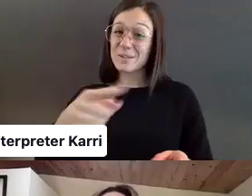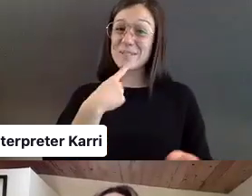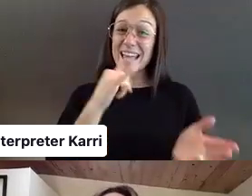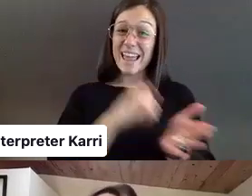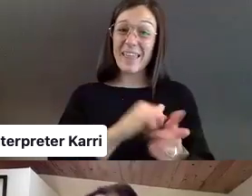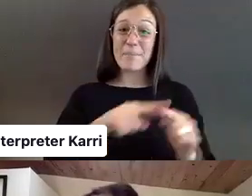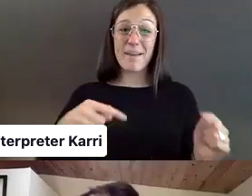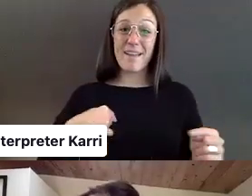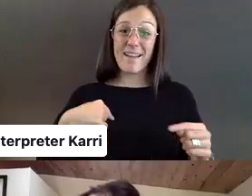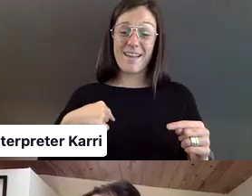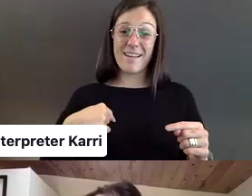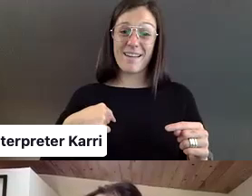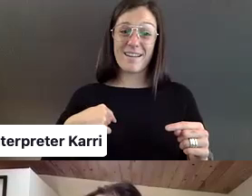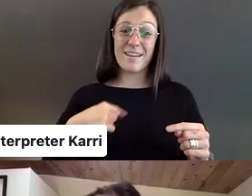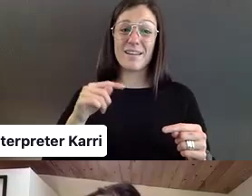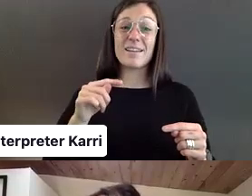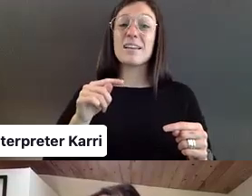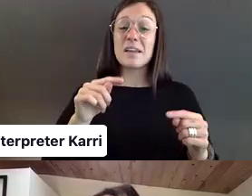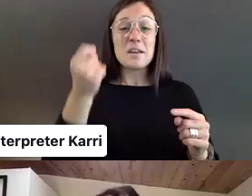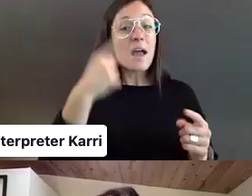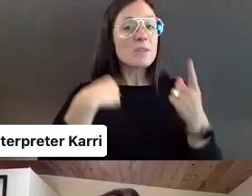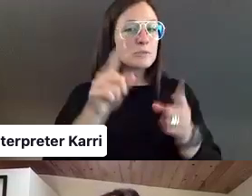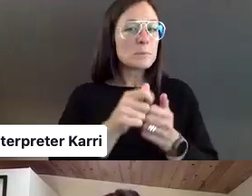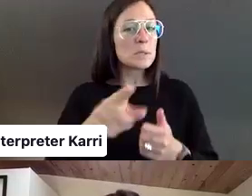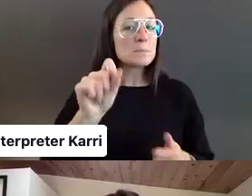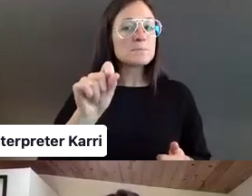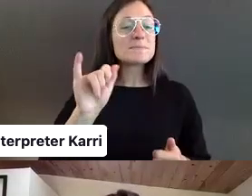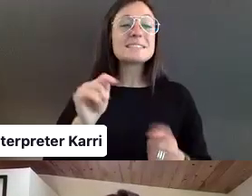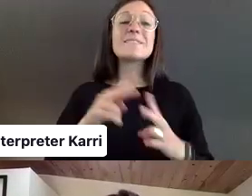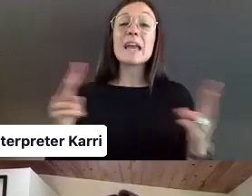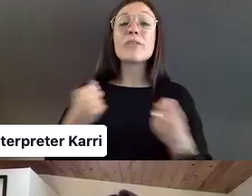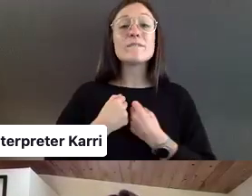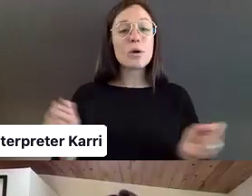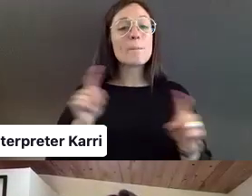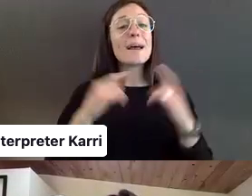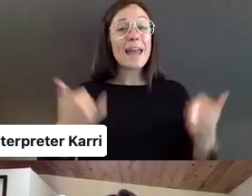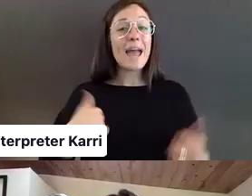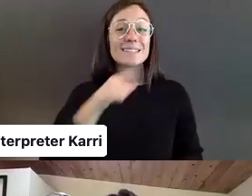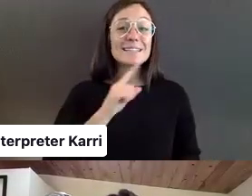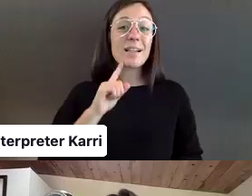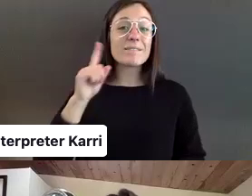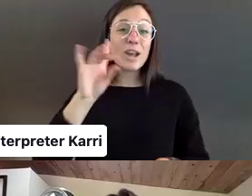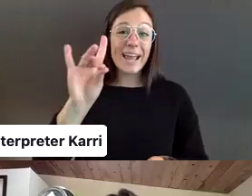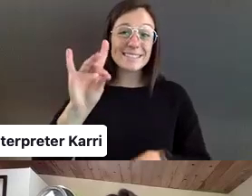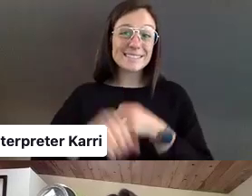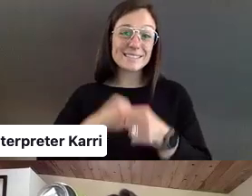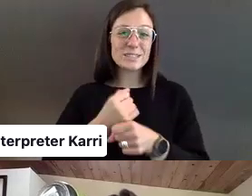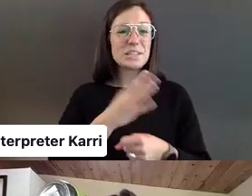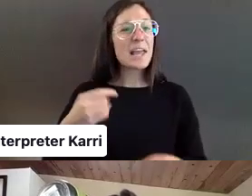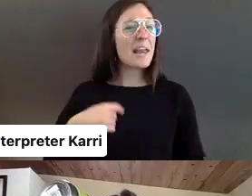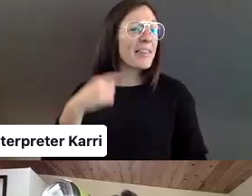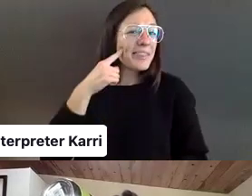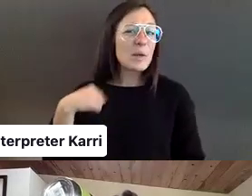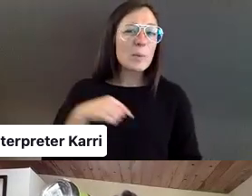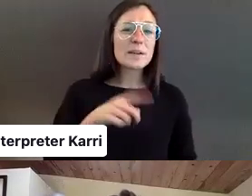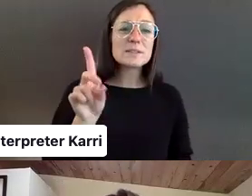I think like I agree with you. It's really vulnerable, but I've been now single 8 years, and I think we